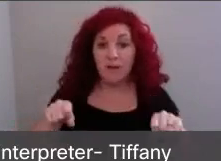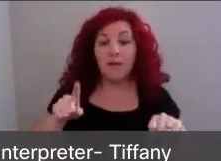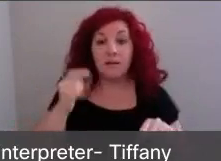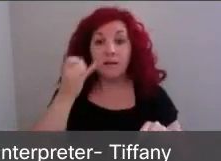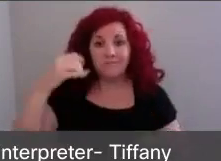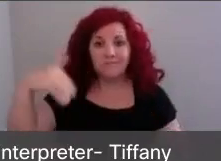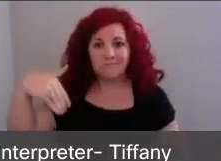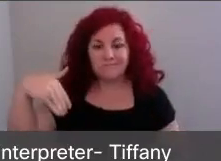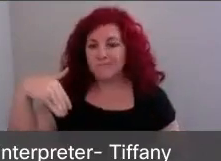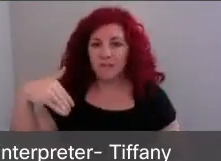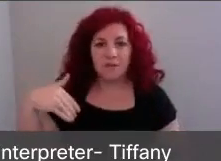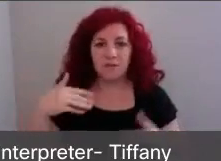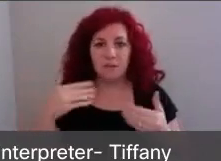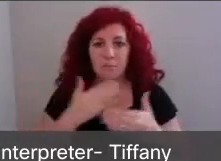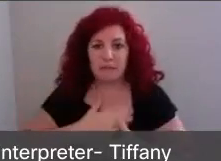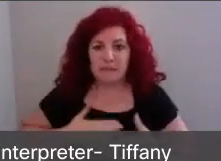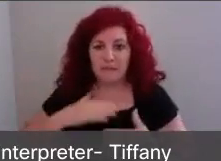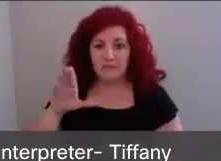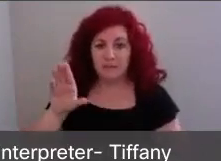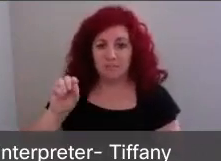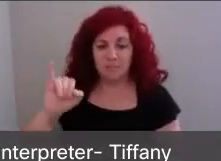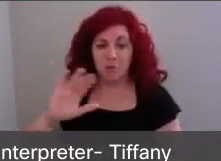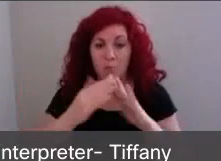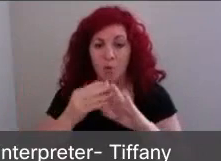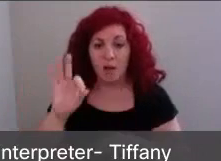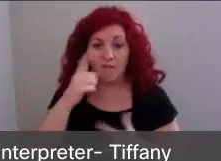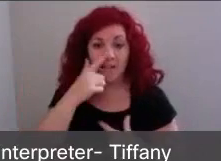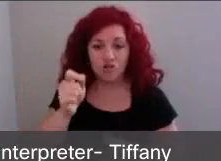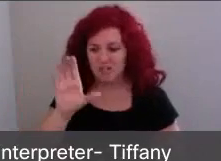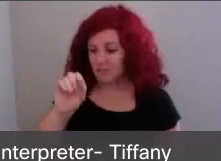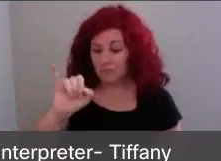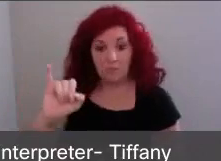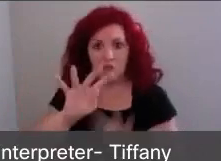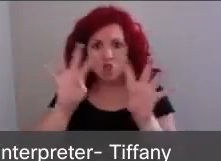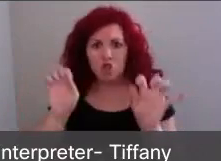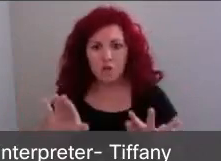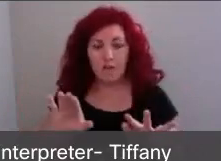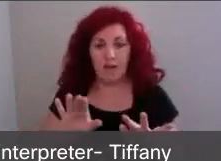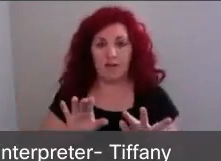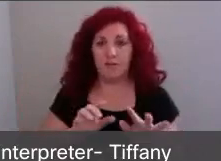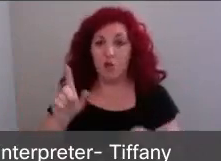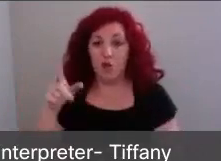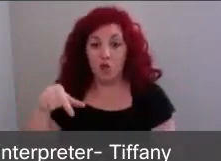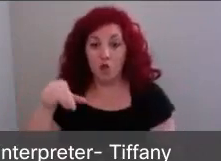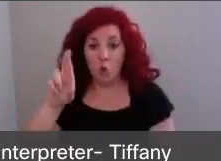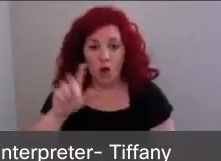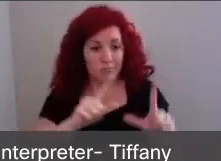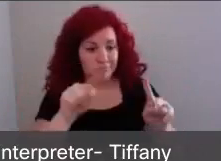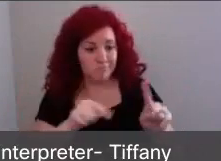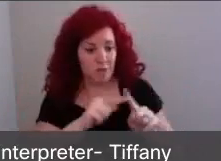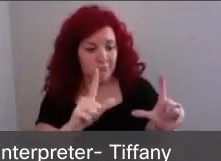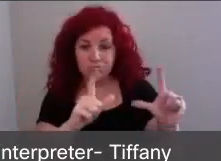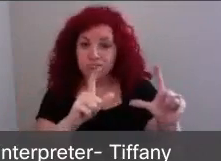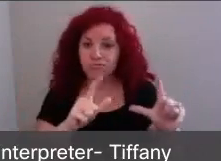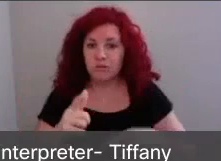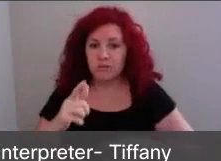fill out the Community of Interest survey. There's a QR code on signs at the sign-in desk and on the public comment